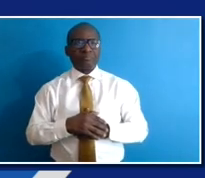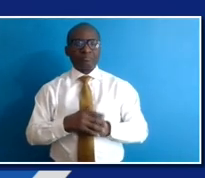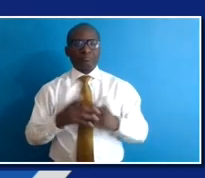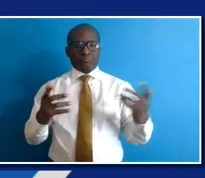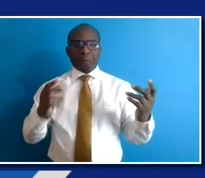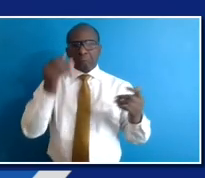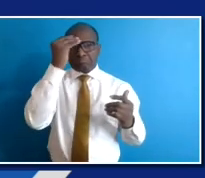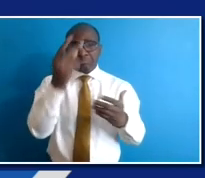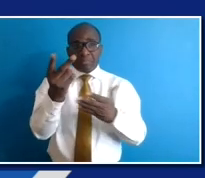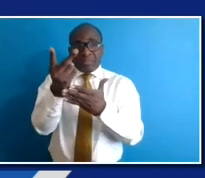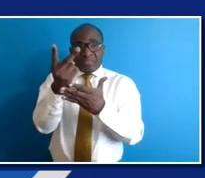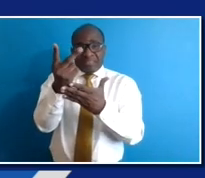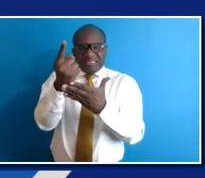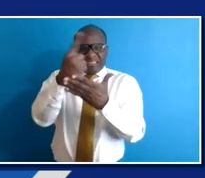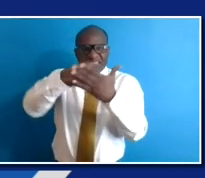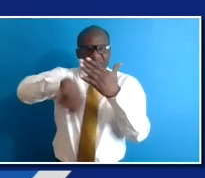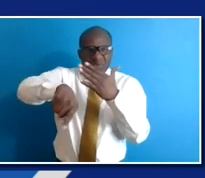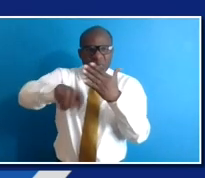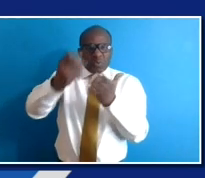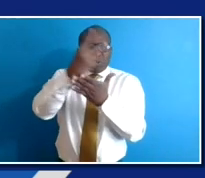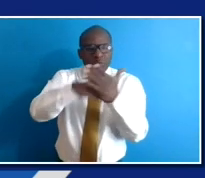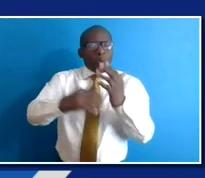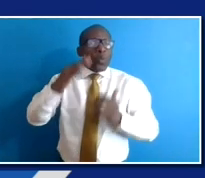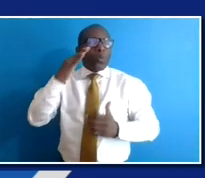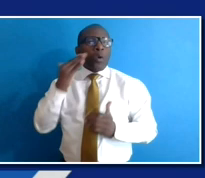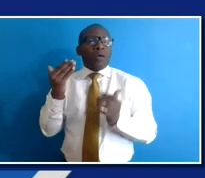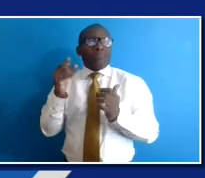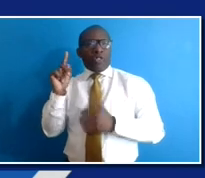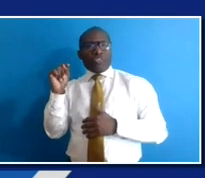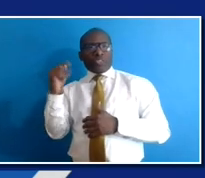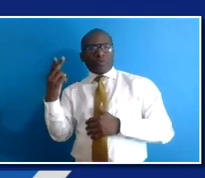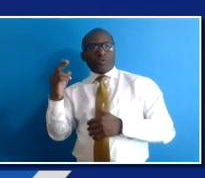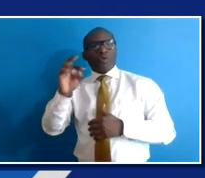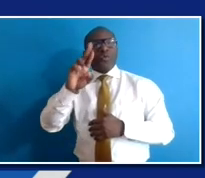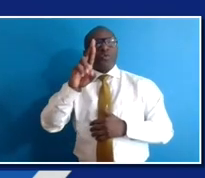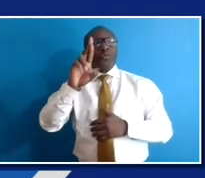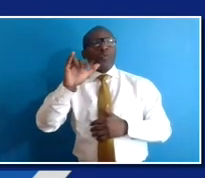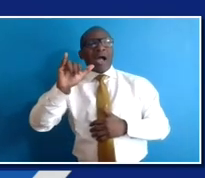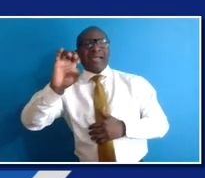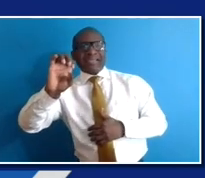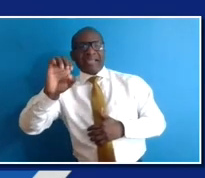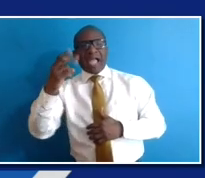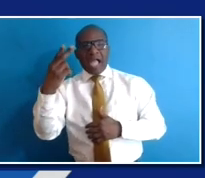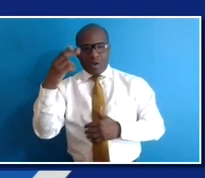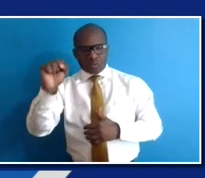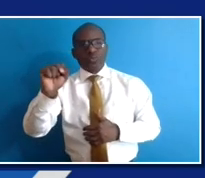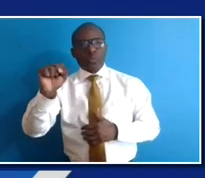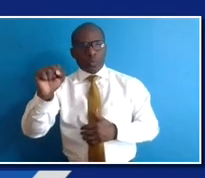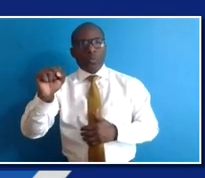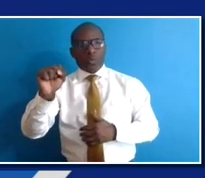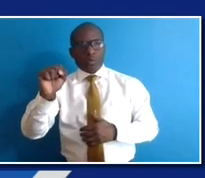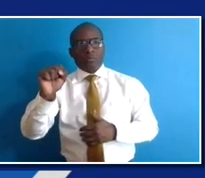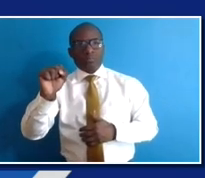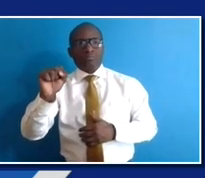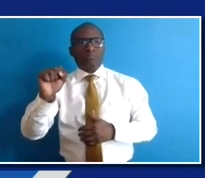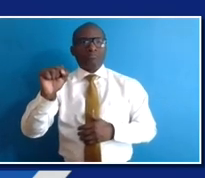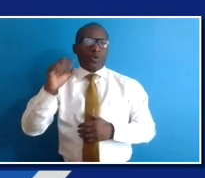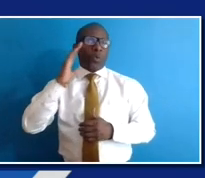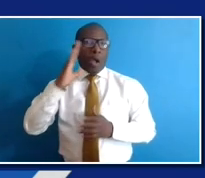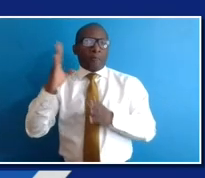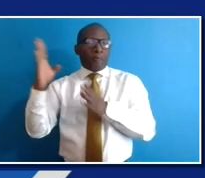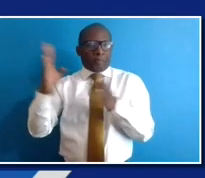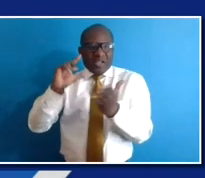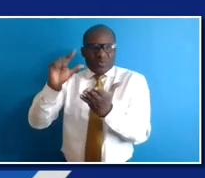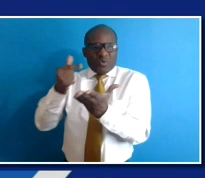parking lot. And, you know, all of the high schools are trying to figure out how to get through this graduation year. It's unfortunate that the class of 2020 has